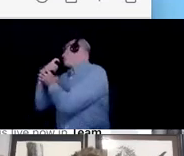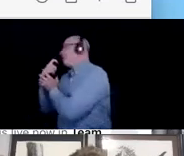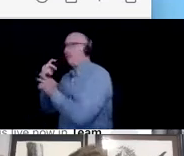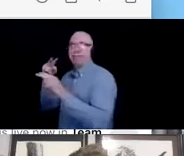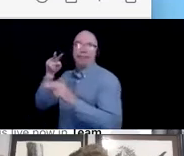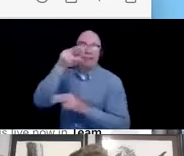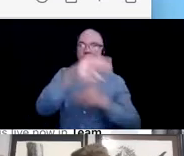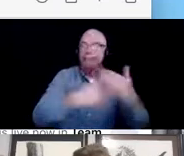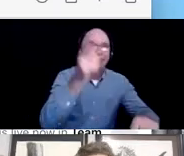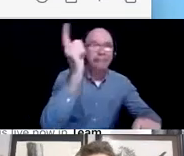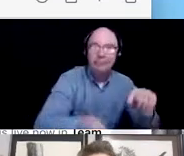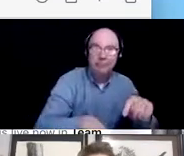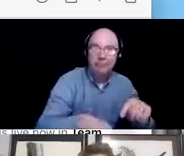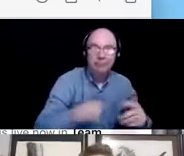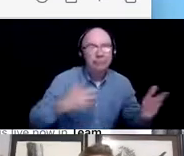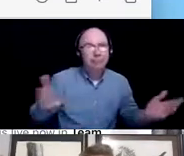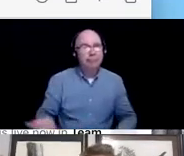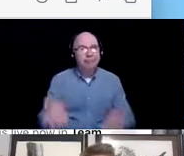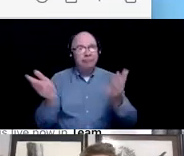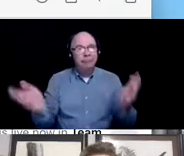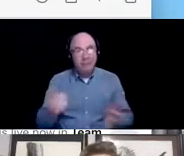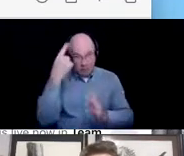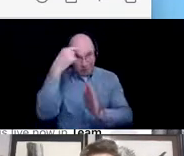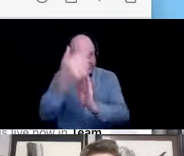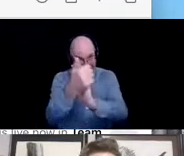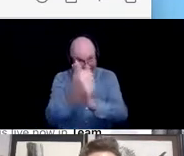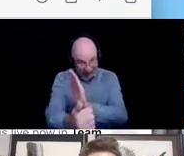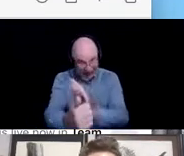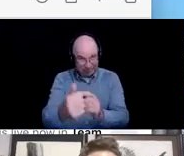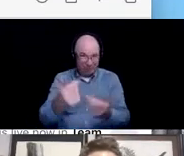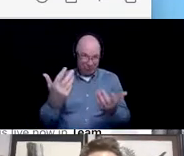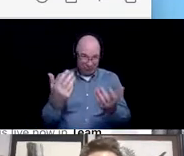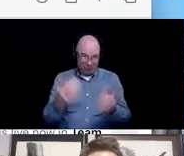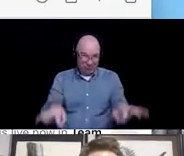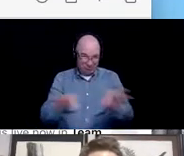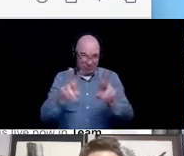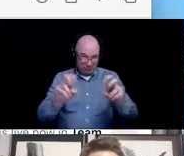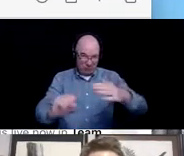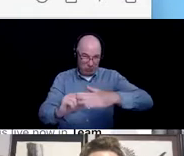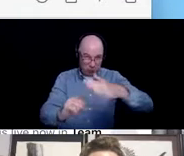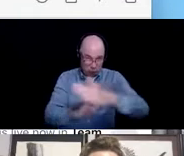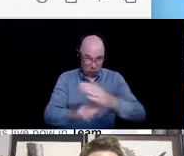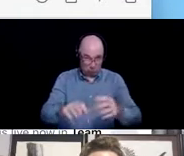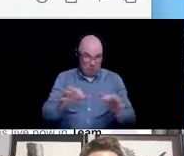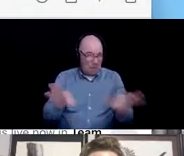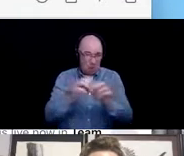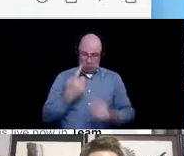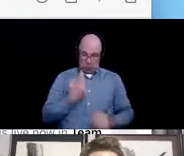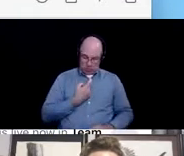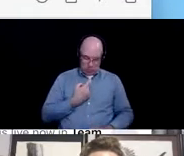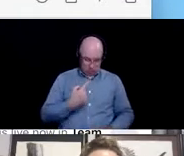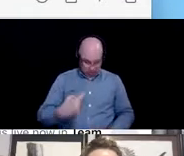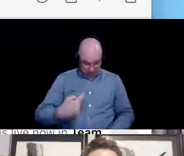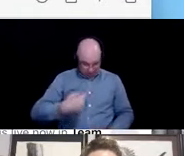encourage you before we get into skills, and this really is the foundation, is, do you believe with full